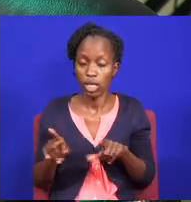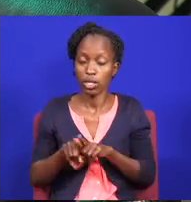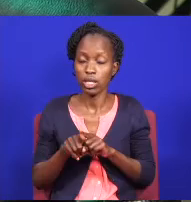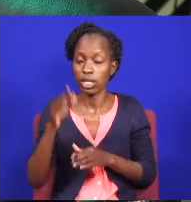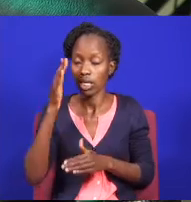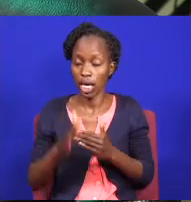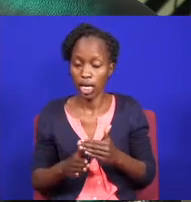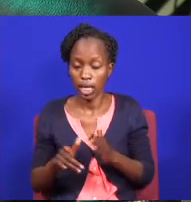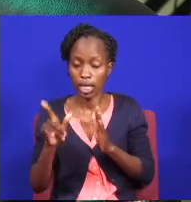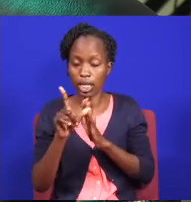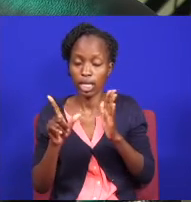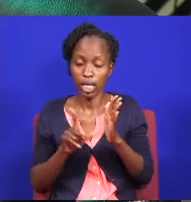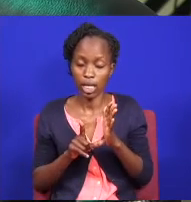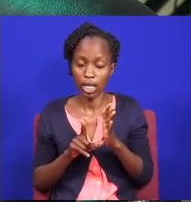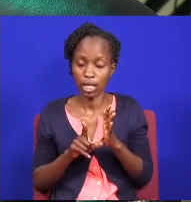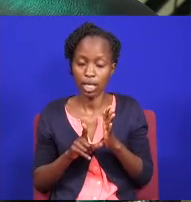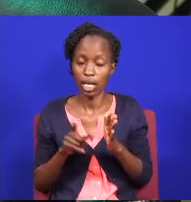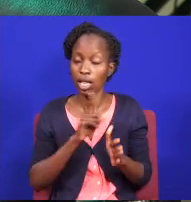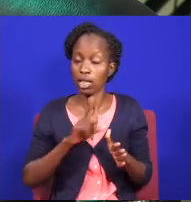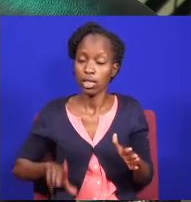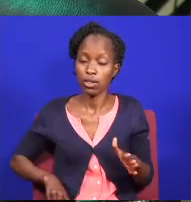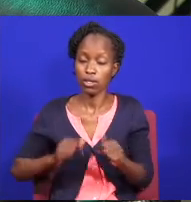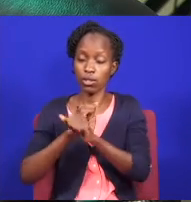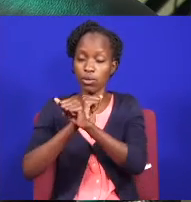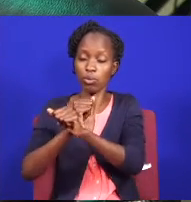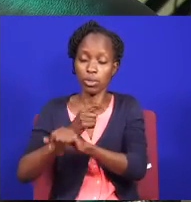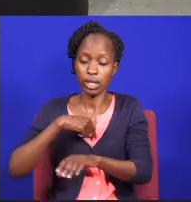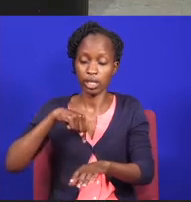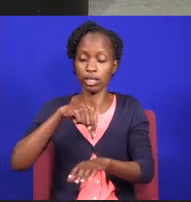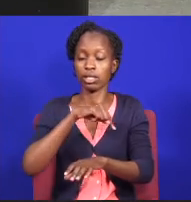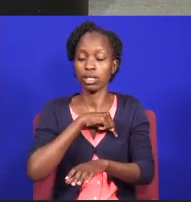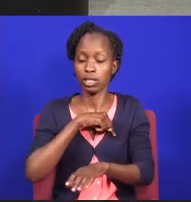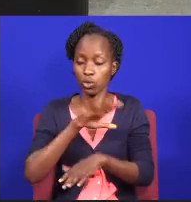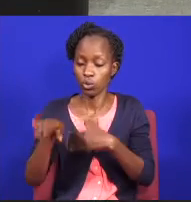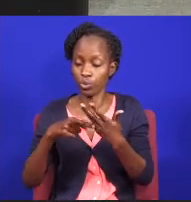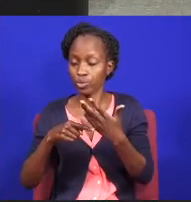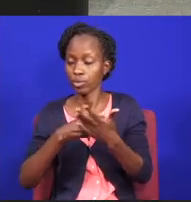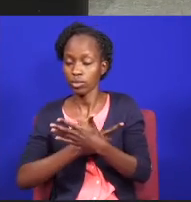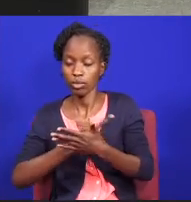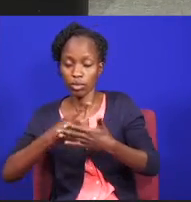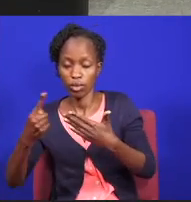lesson, Lord, protect us during the week. And Lord, those who have